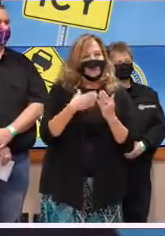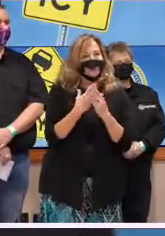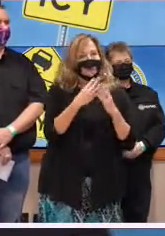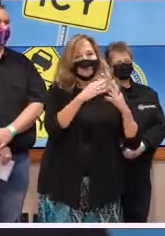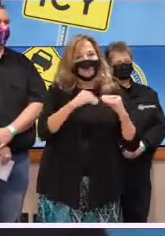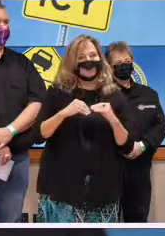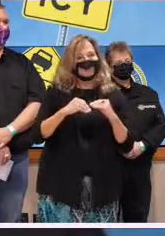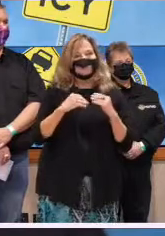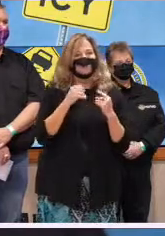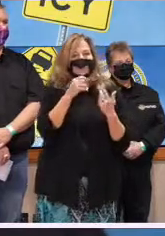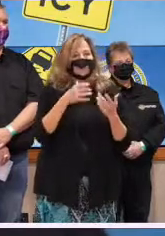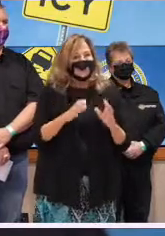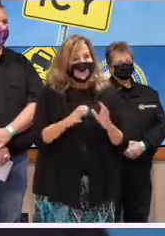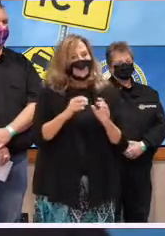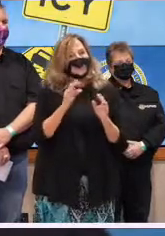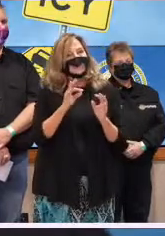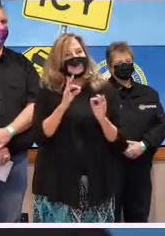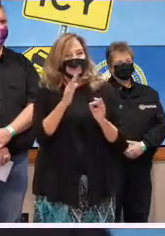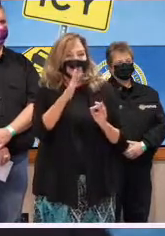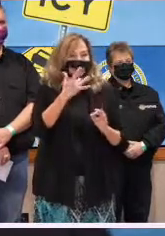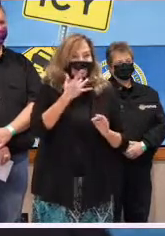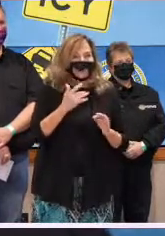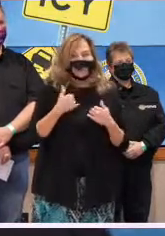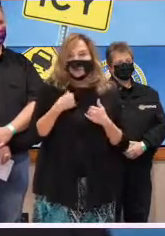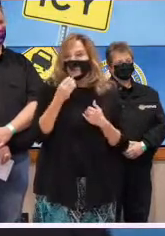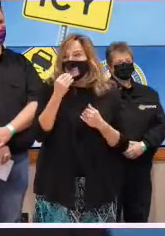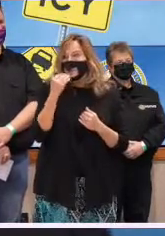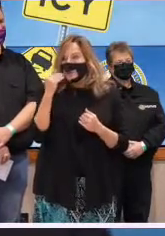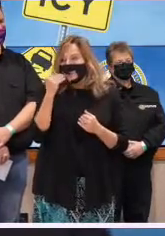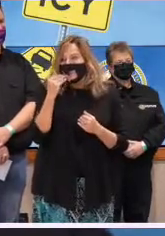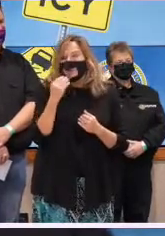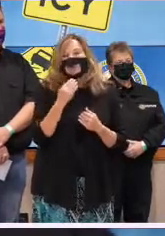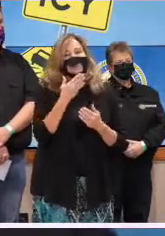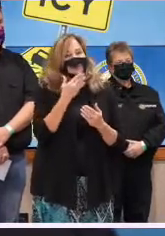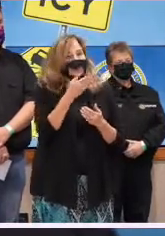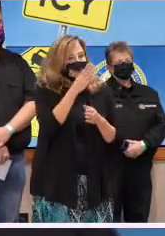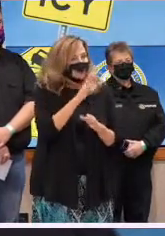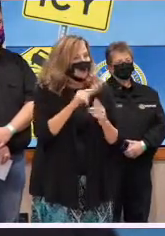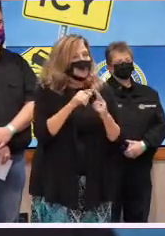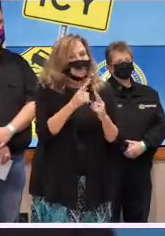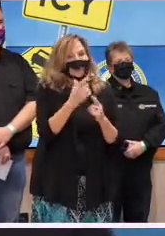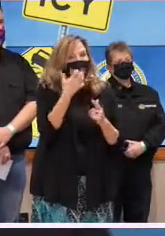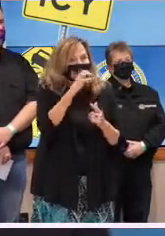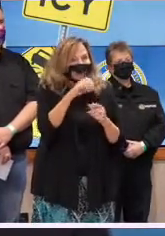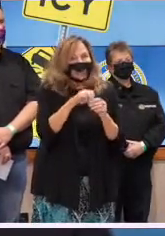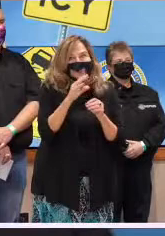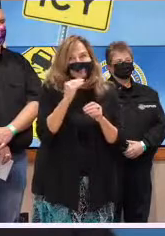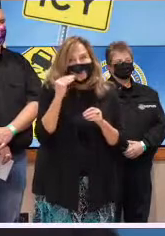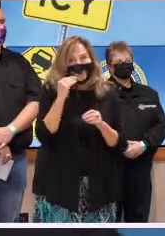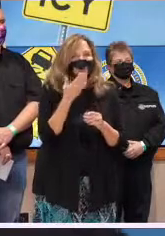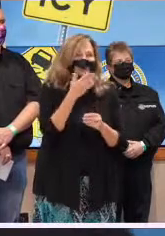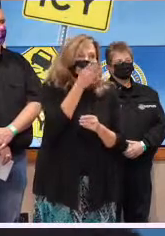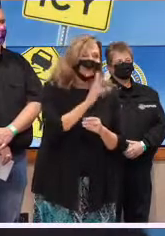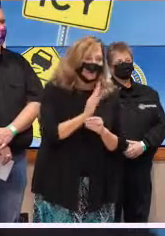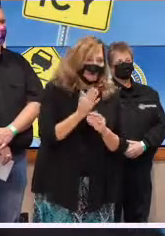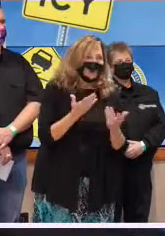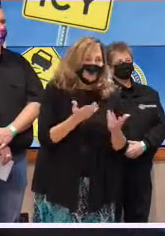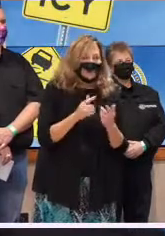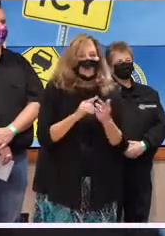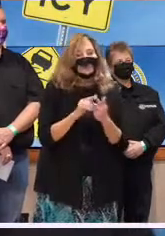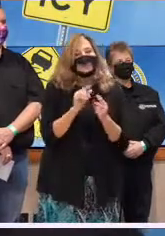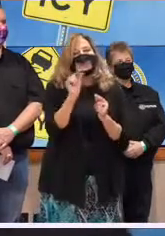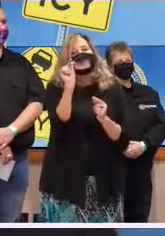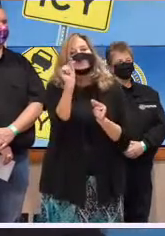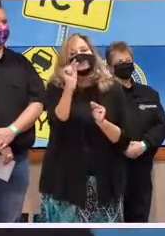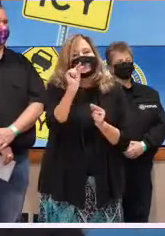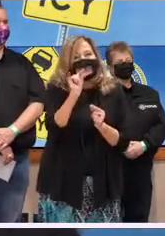thank God for that, and if your heating is working, thank God for that. Instead of it being at 76, 78, lower it a little